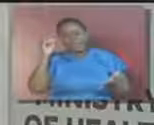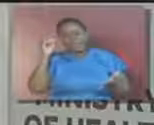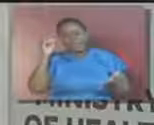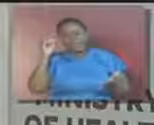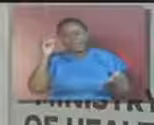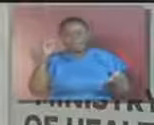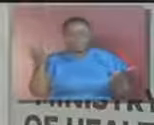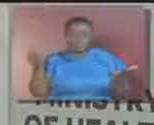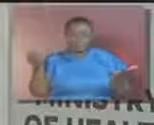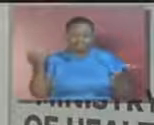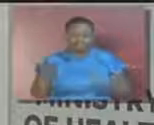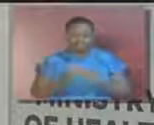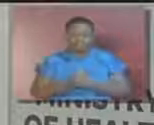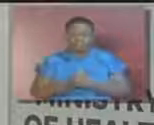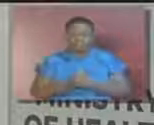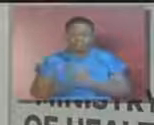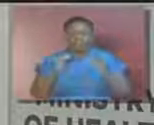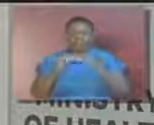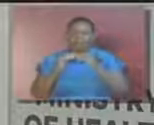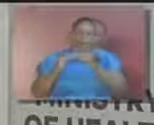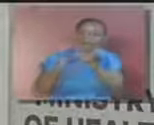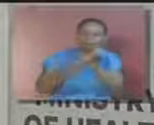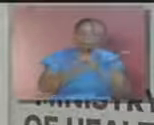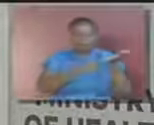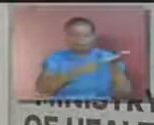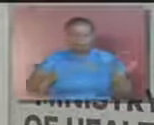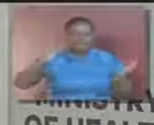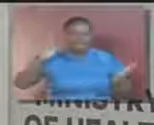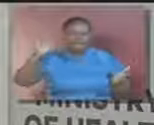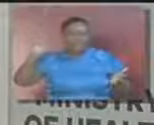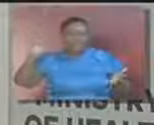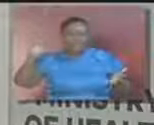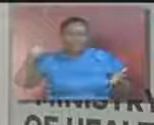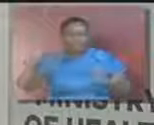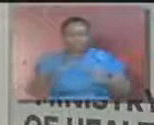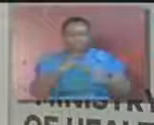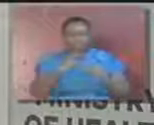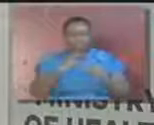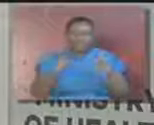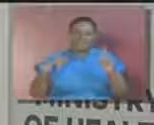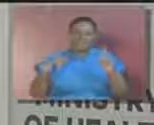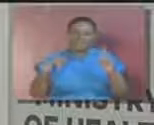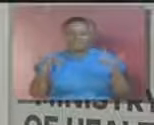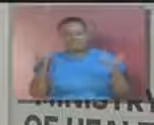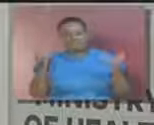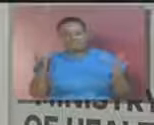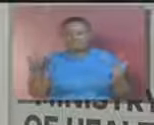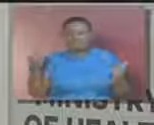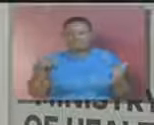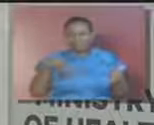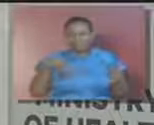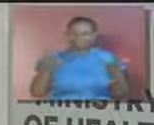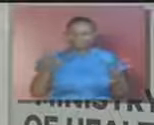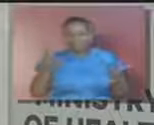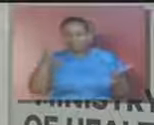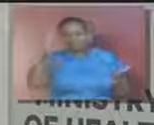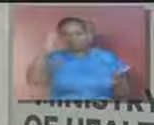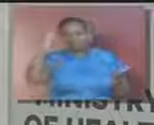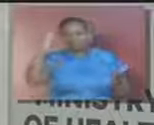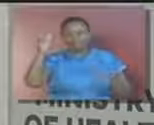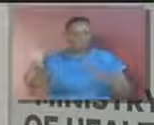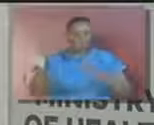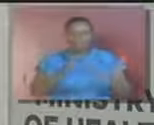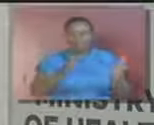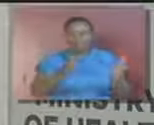be had later on, and I think that's the angle you were going at. So we can bring that to the public at a later date to discuss different types of